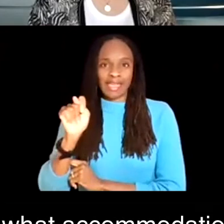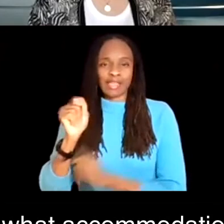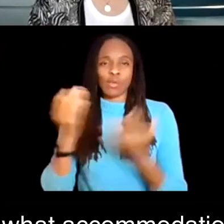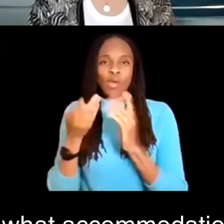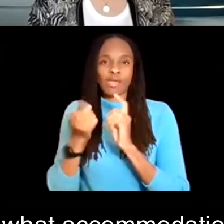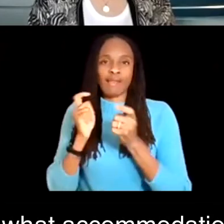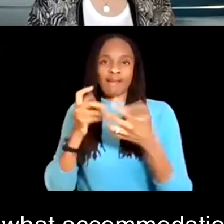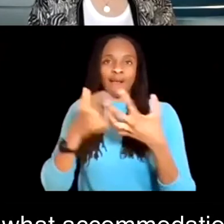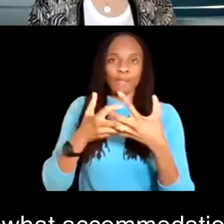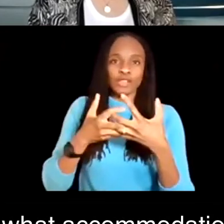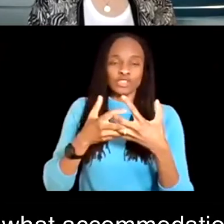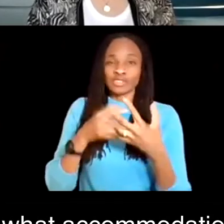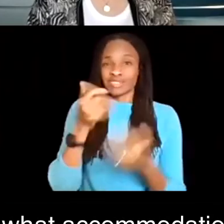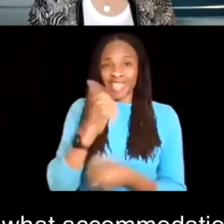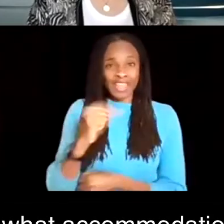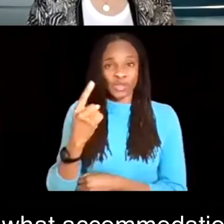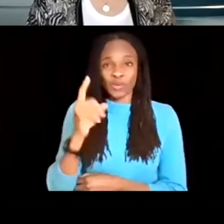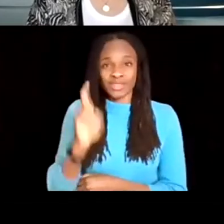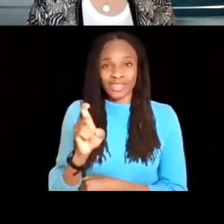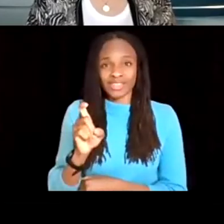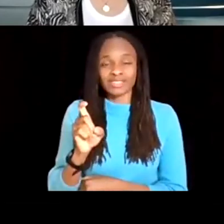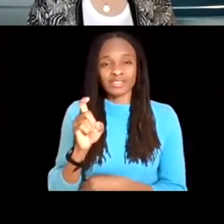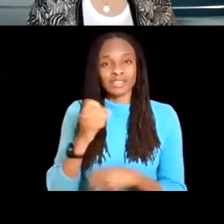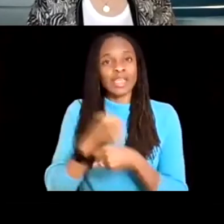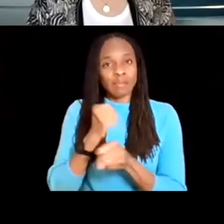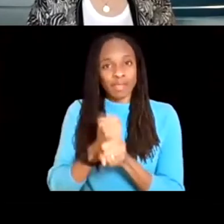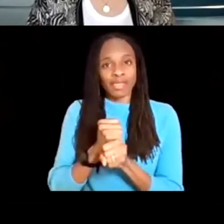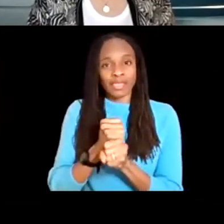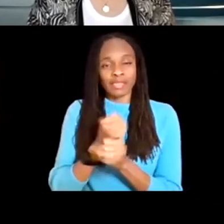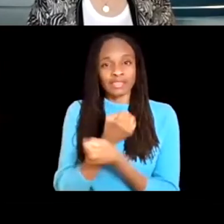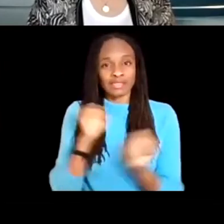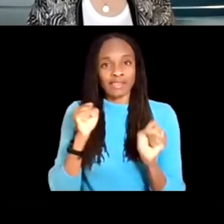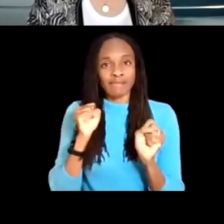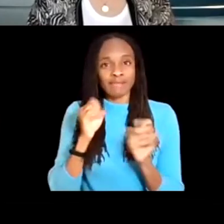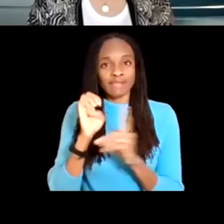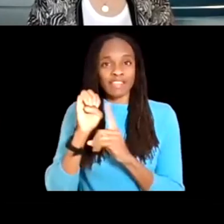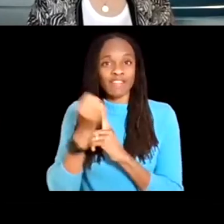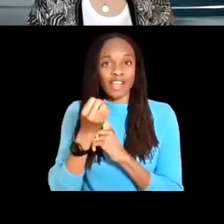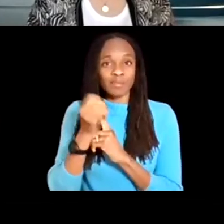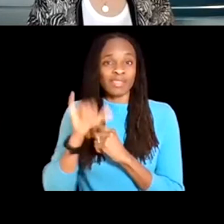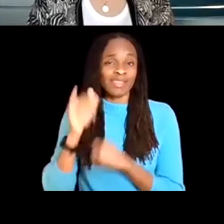does anybody need? And making a safe environment would be great. Right.